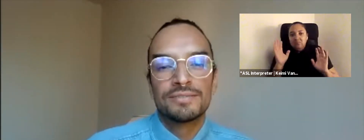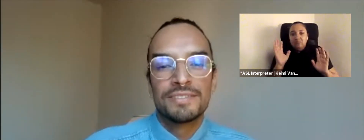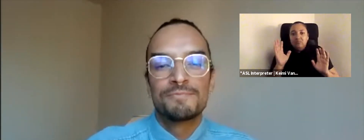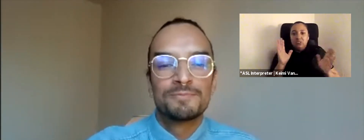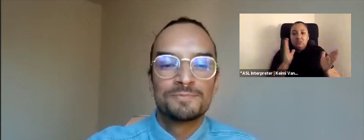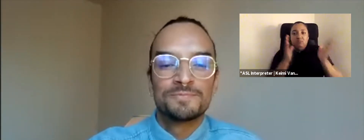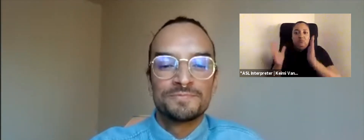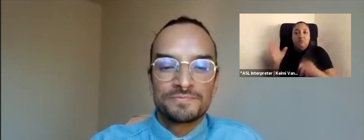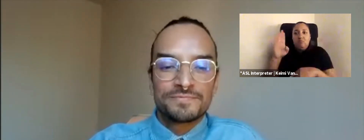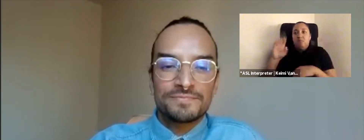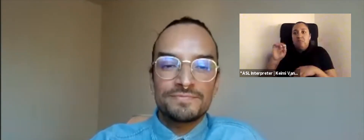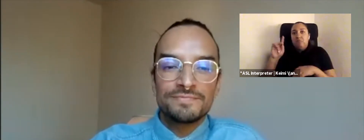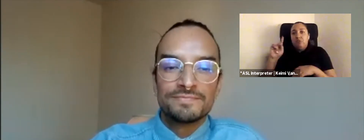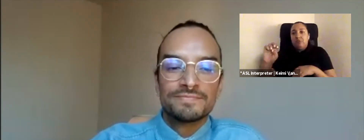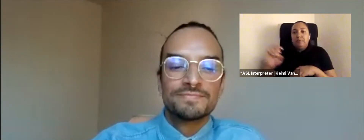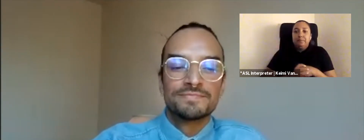Brooke.